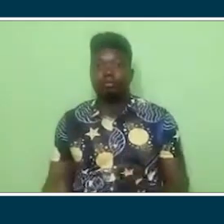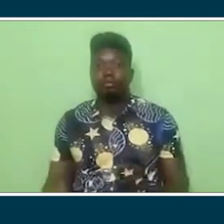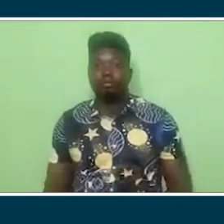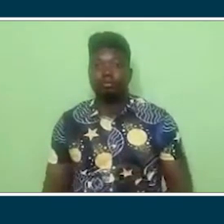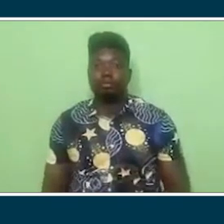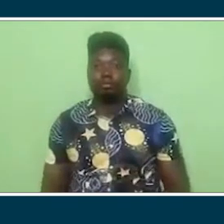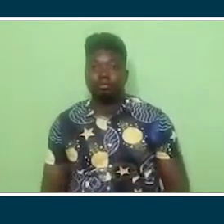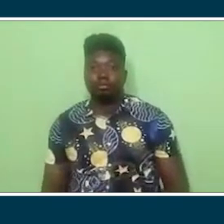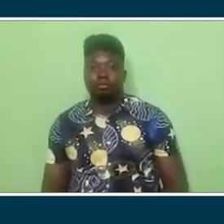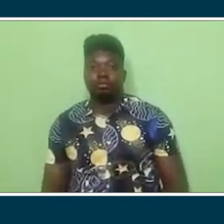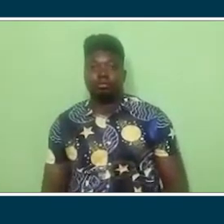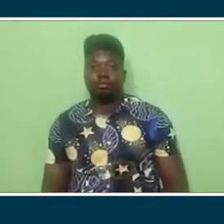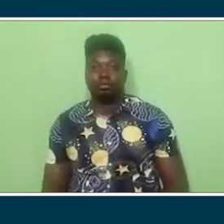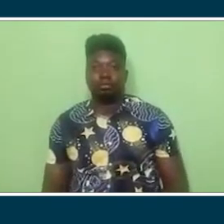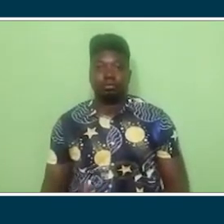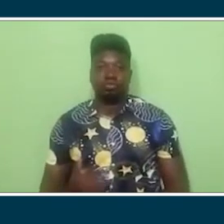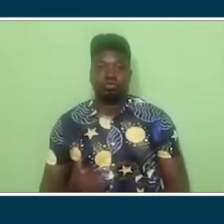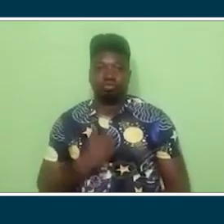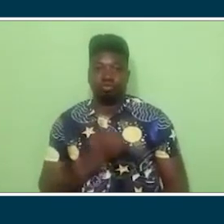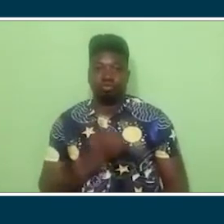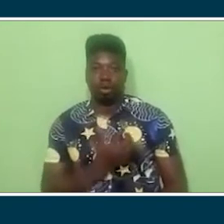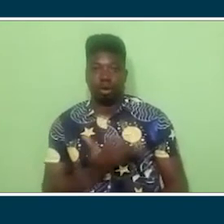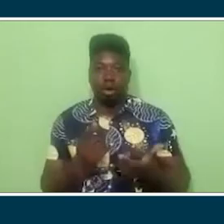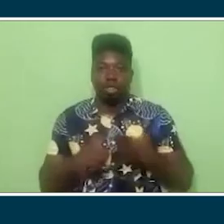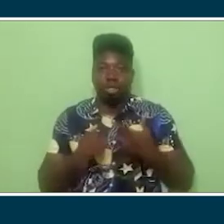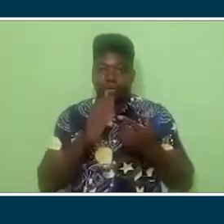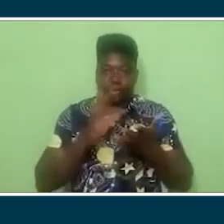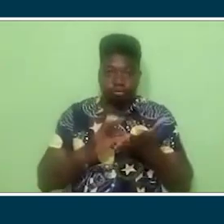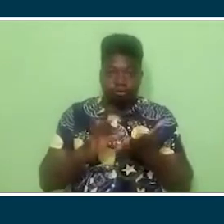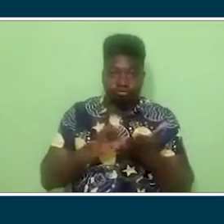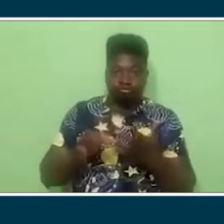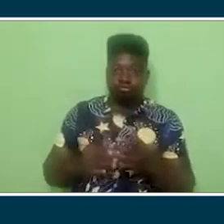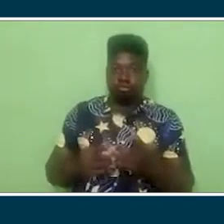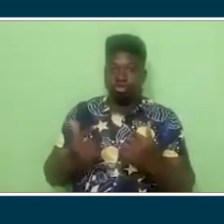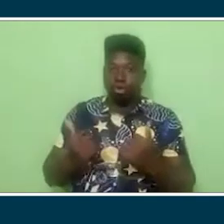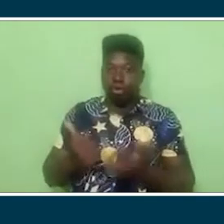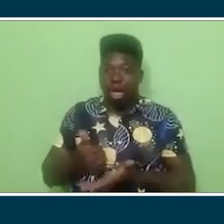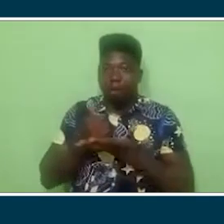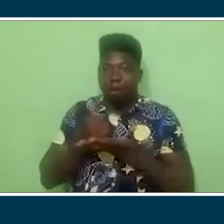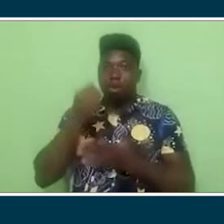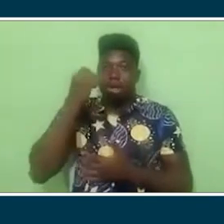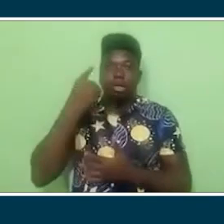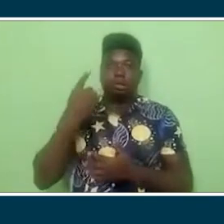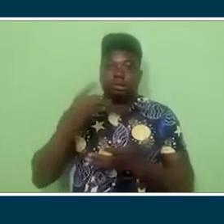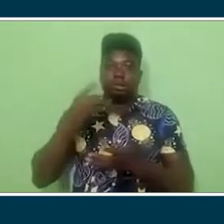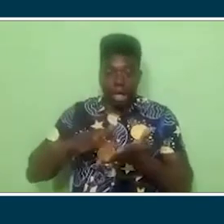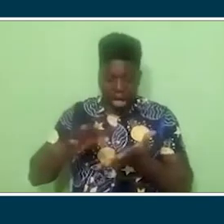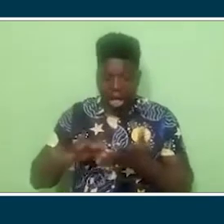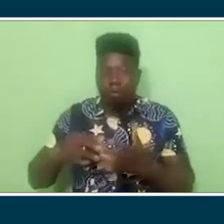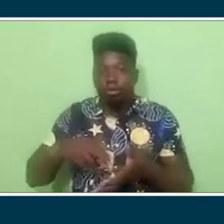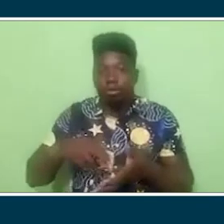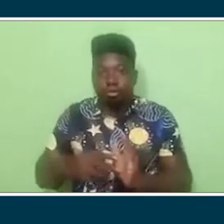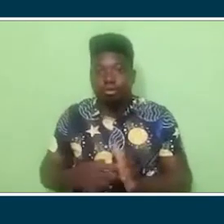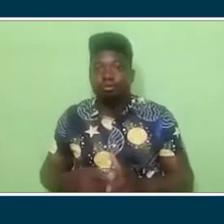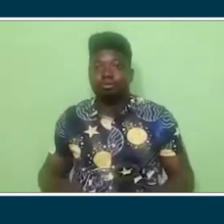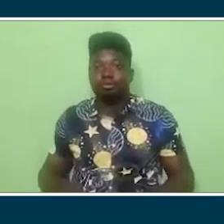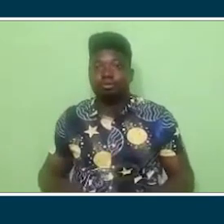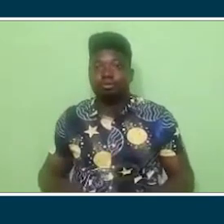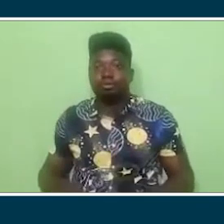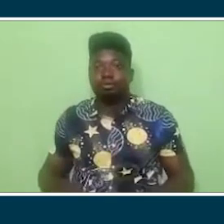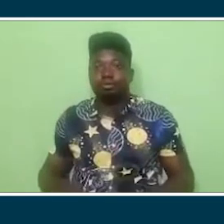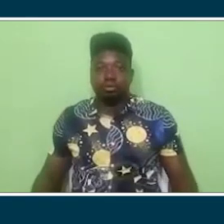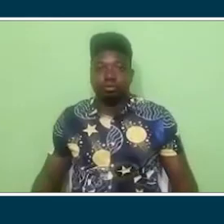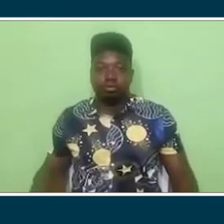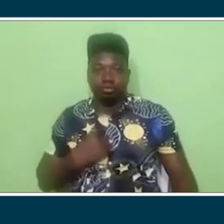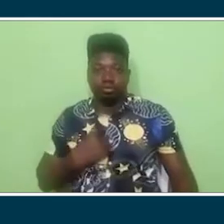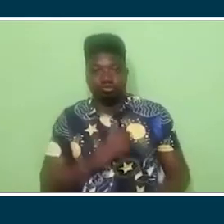We want to be accountable. Come help us understand what accountability means. That's a world I want to work in,